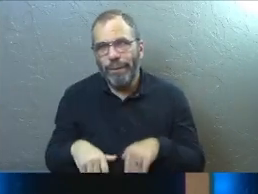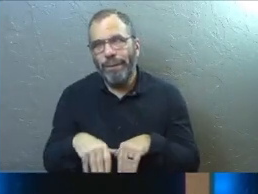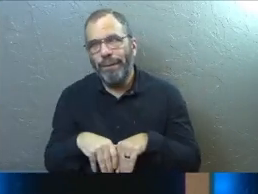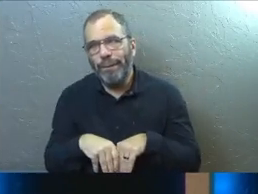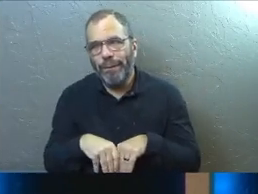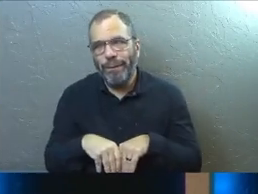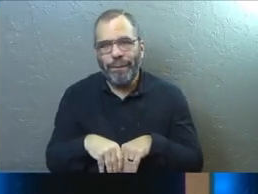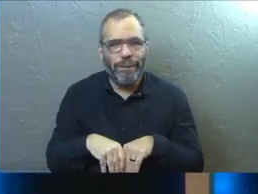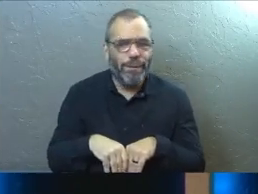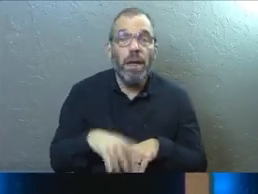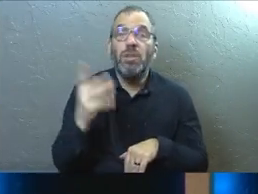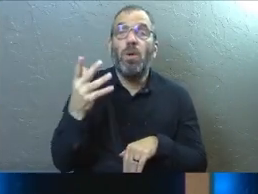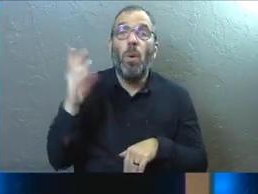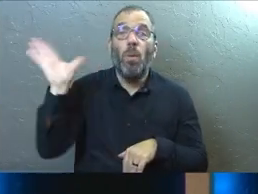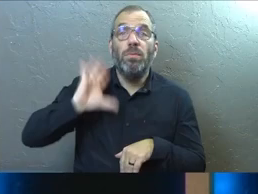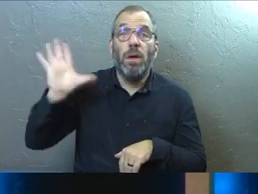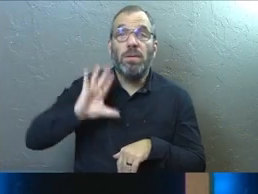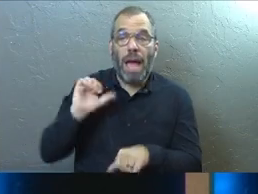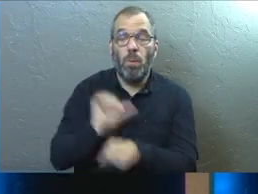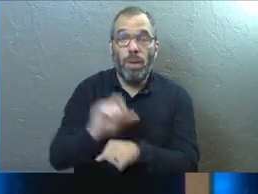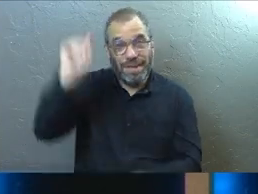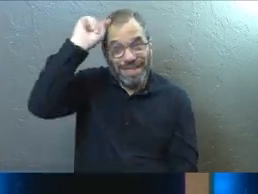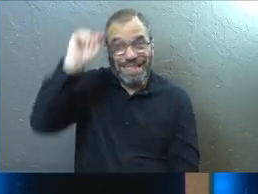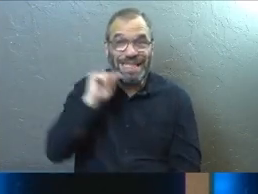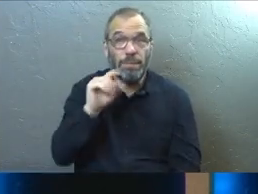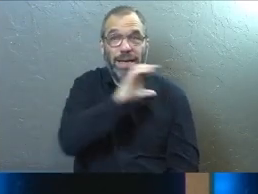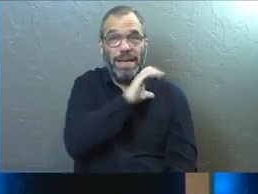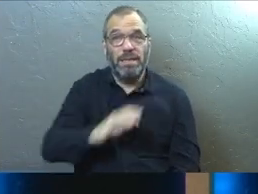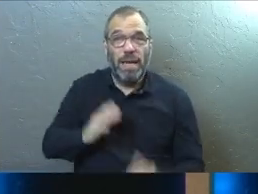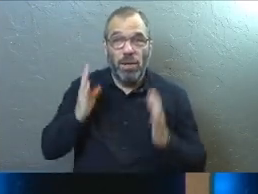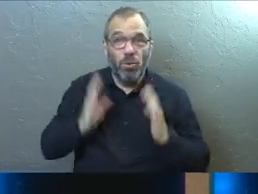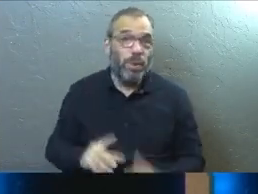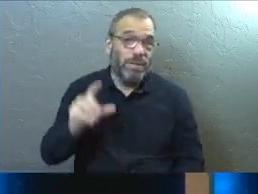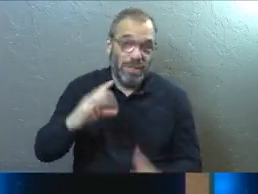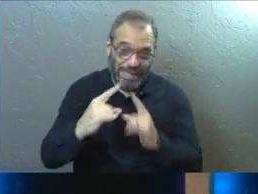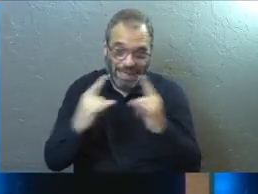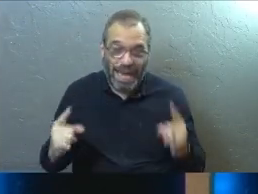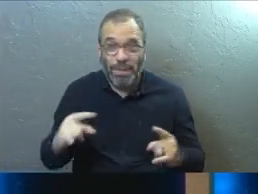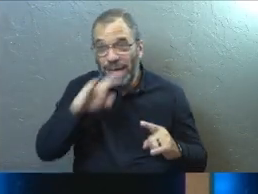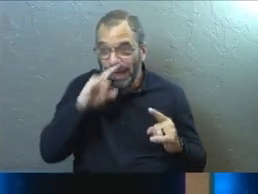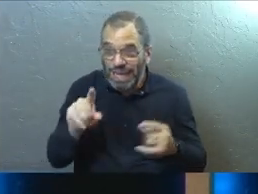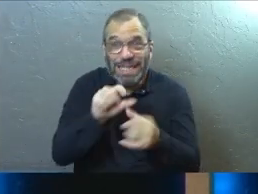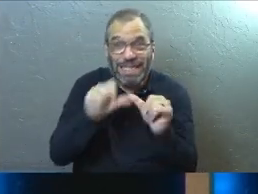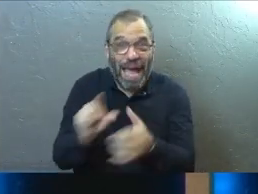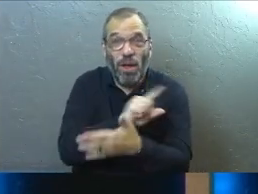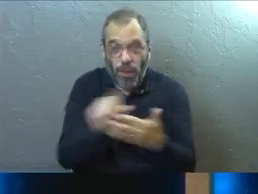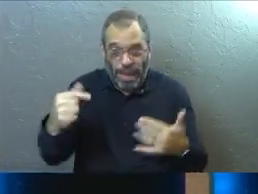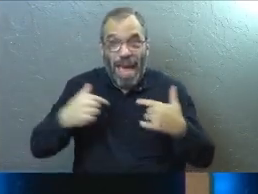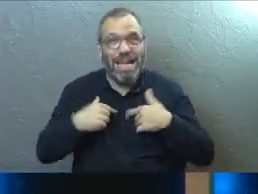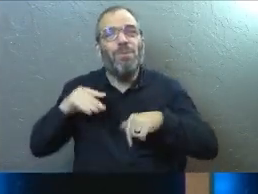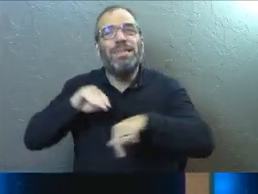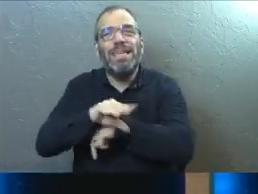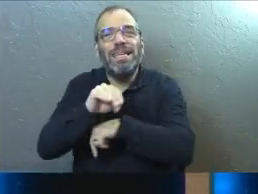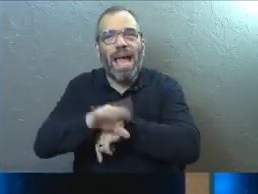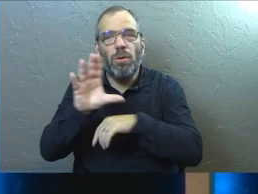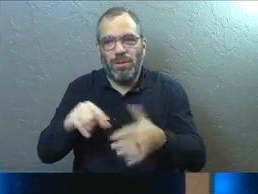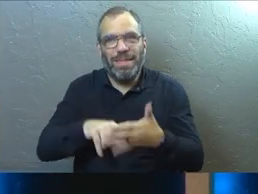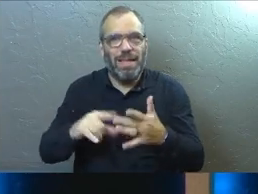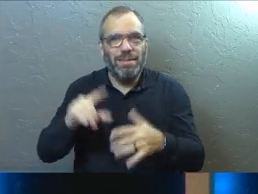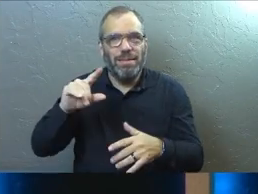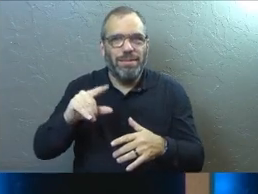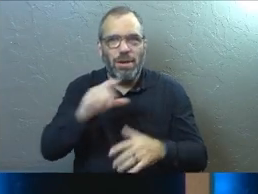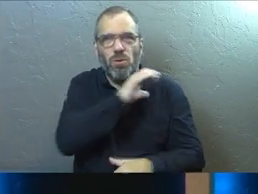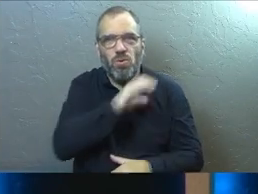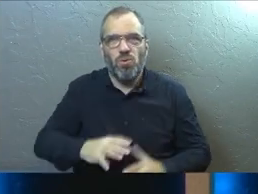I worked at a camp one time as a teenager, and it was this Christian camp, and so kids would come, and you know they'd be there for like a week, and I was like a counselor at this camp, and